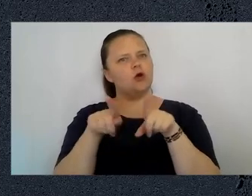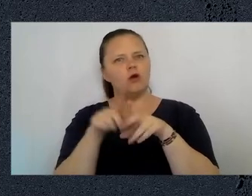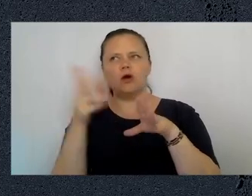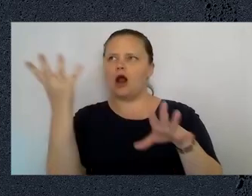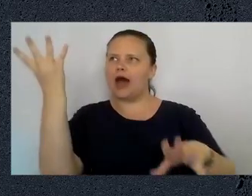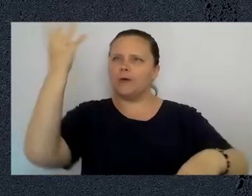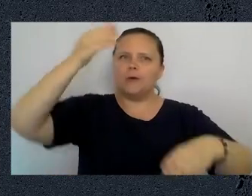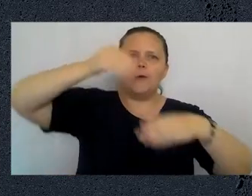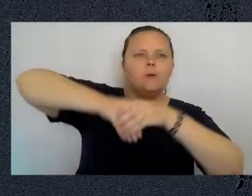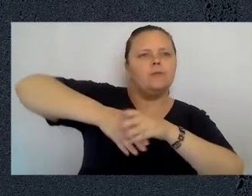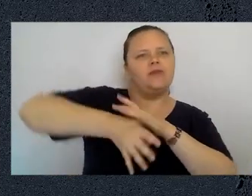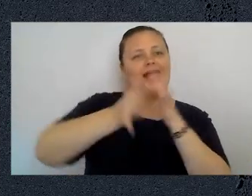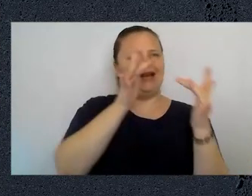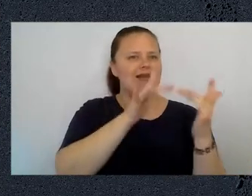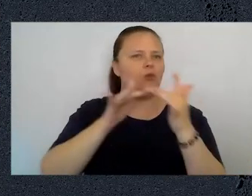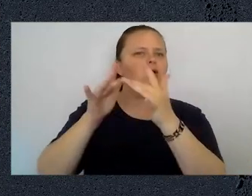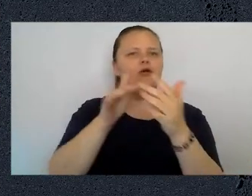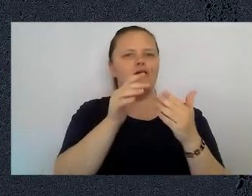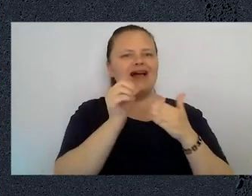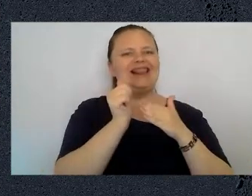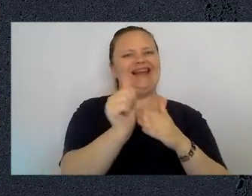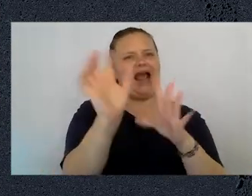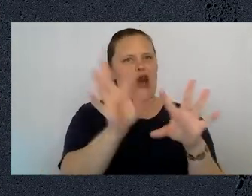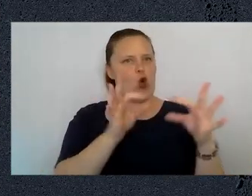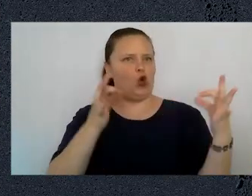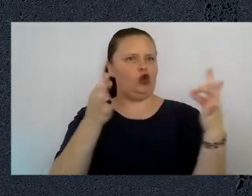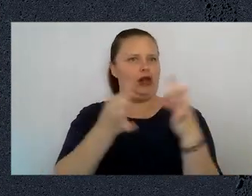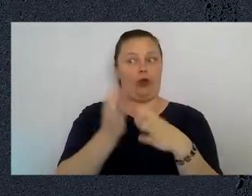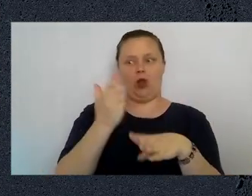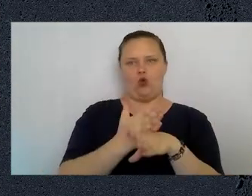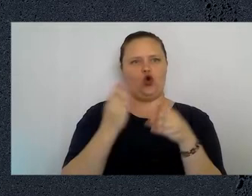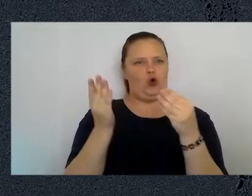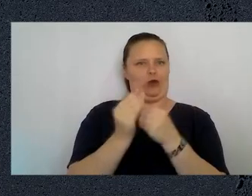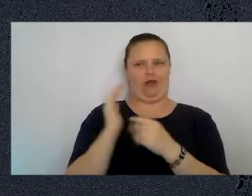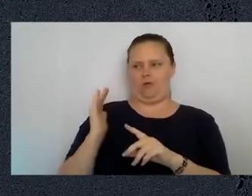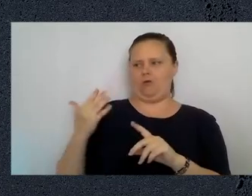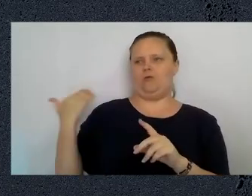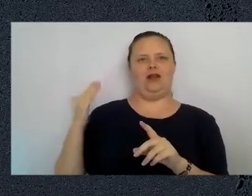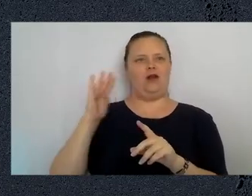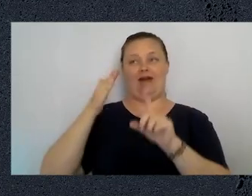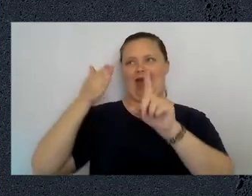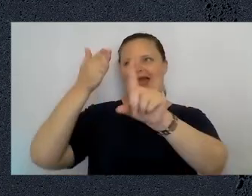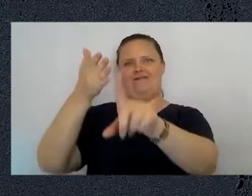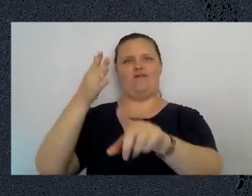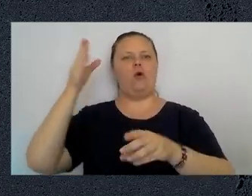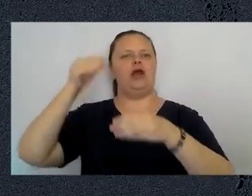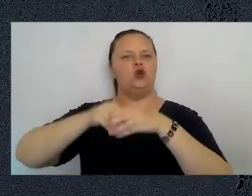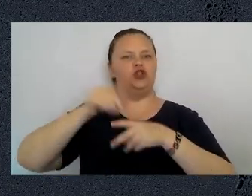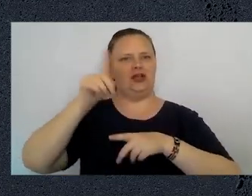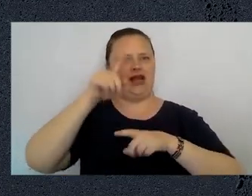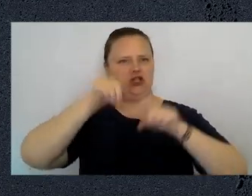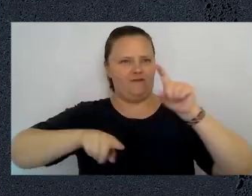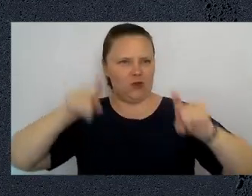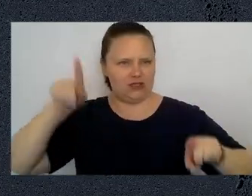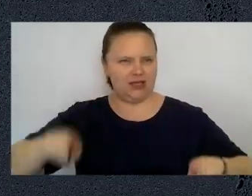of leaders and organisations that we work with already toward inclusion and diversity. And so it's